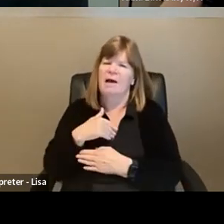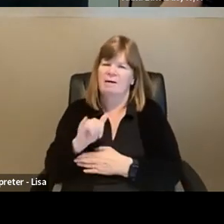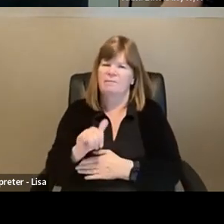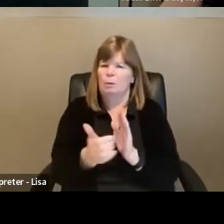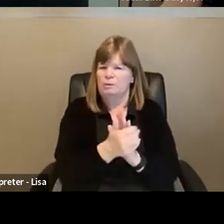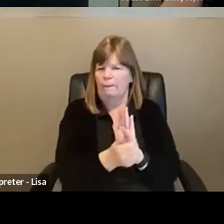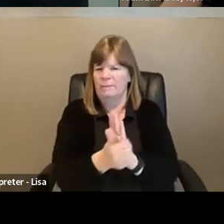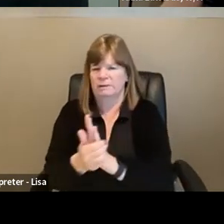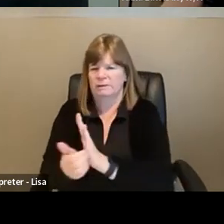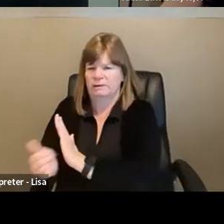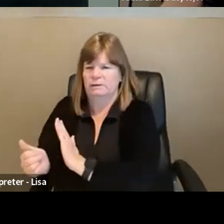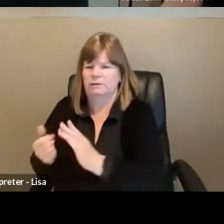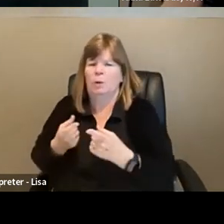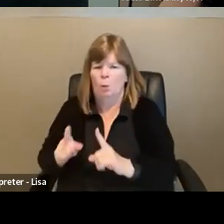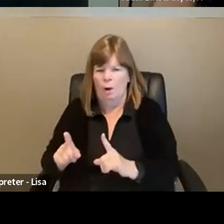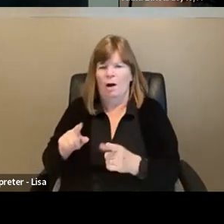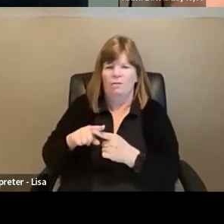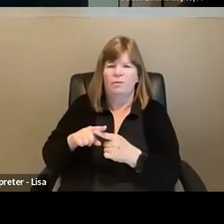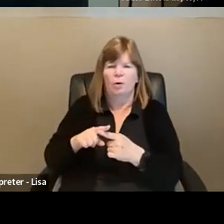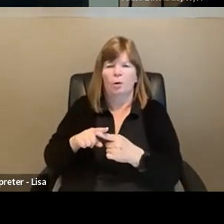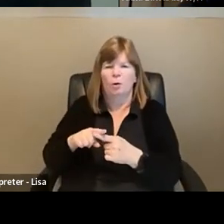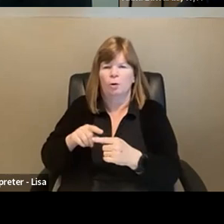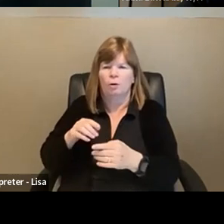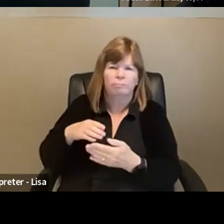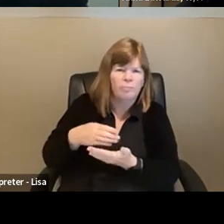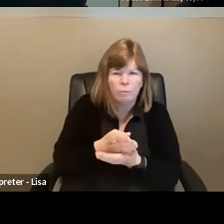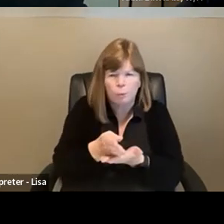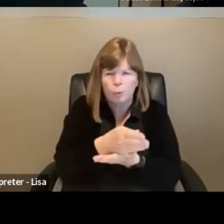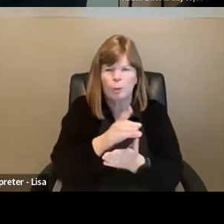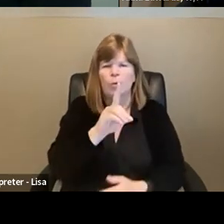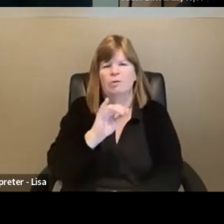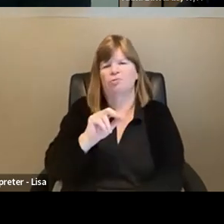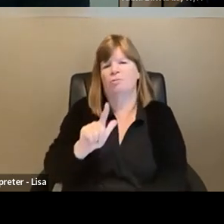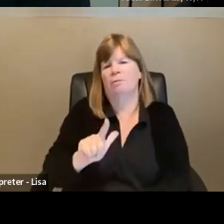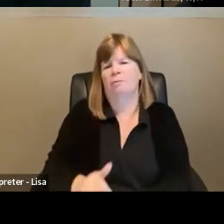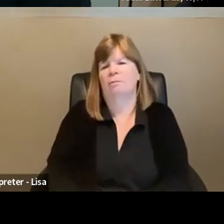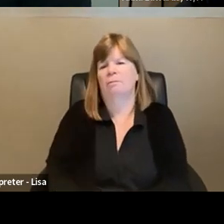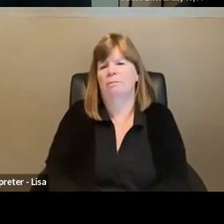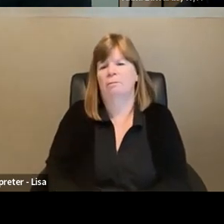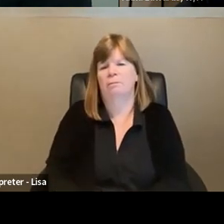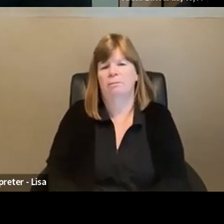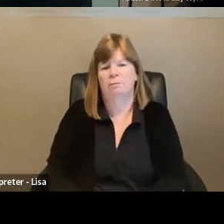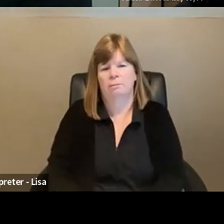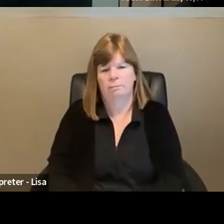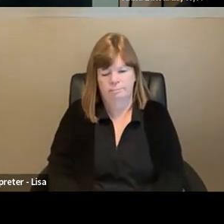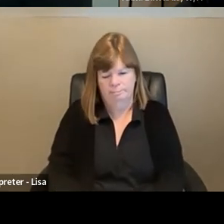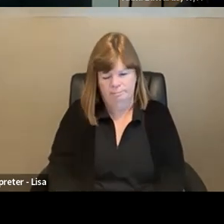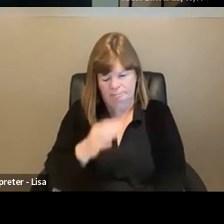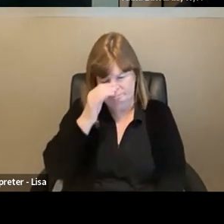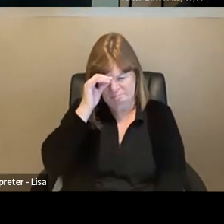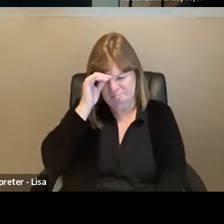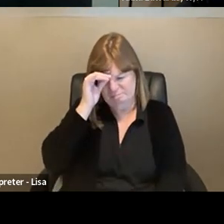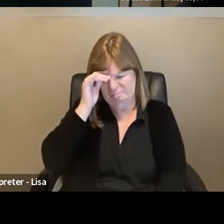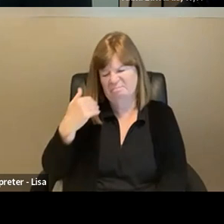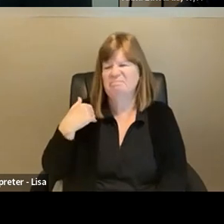competencies while they are navigating the digital spaces, And back in around